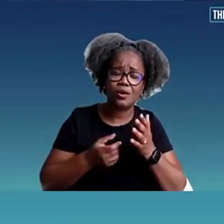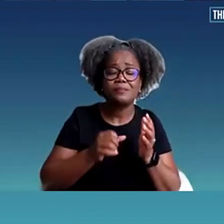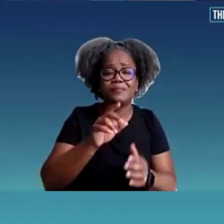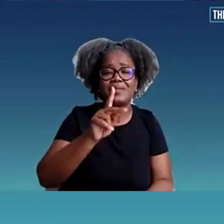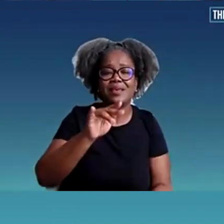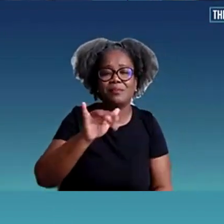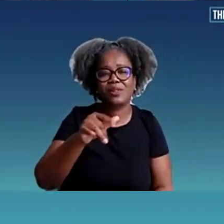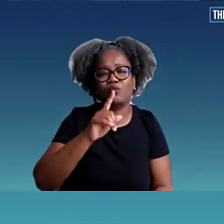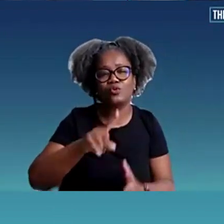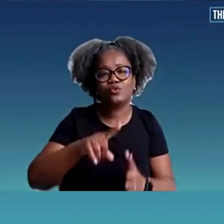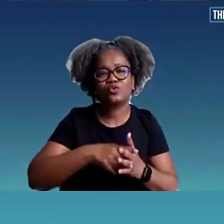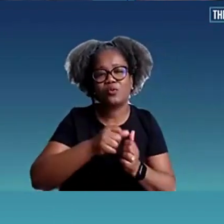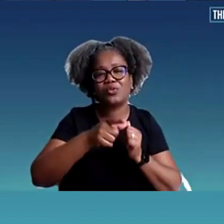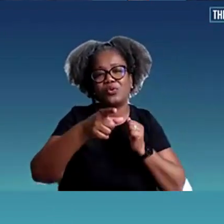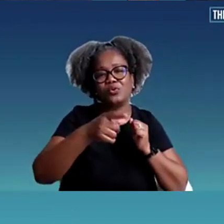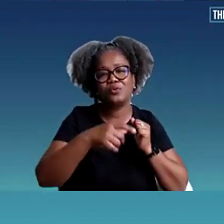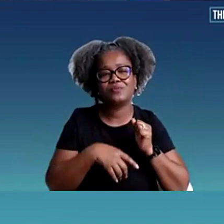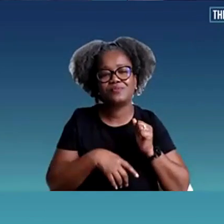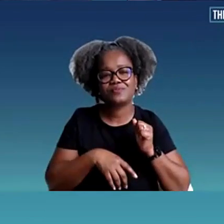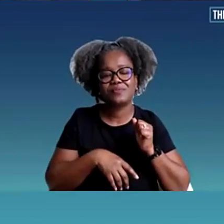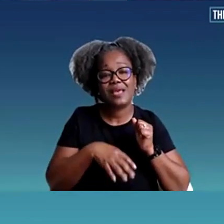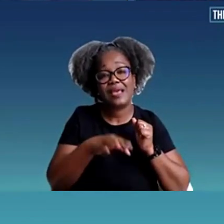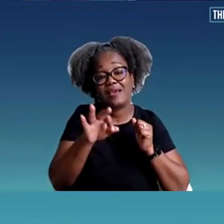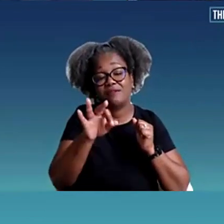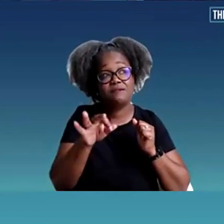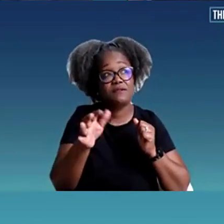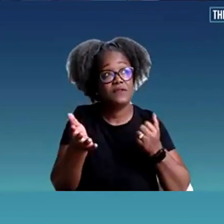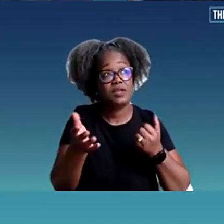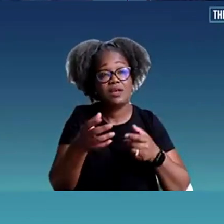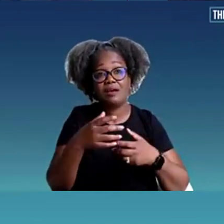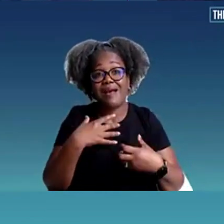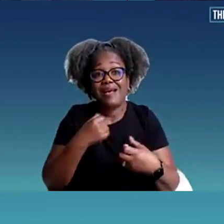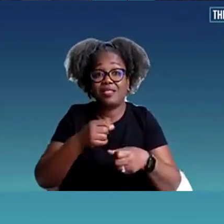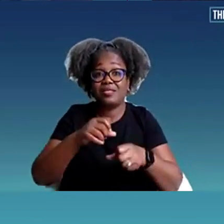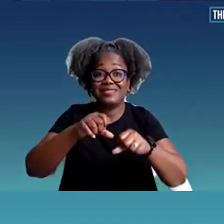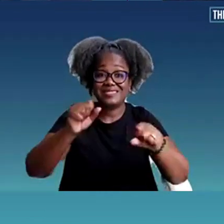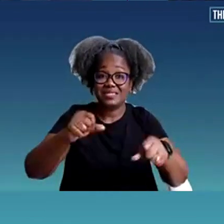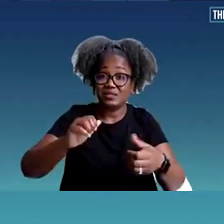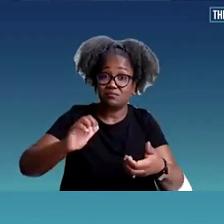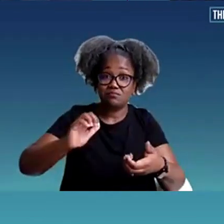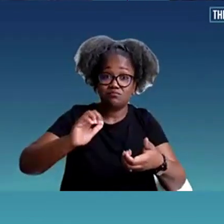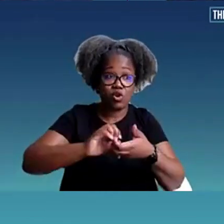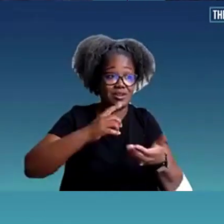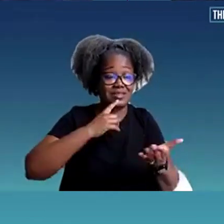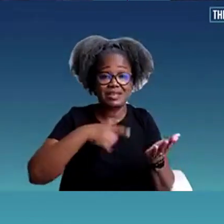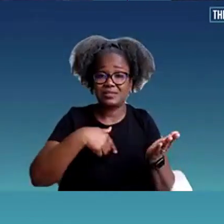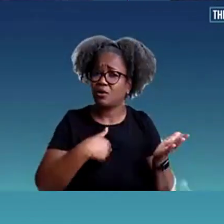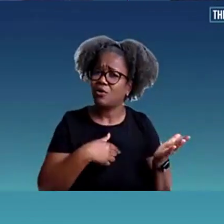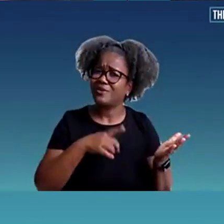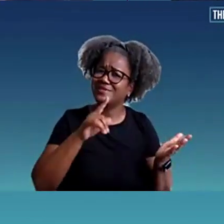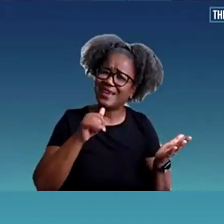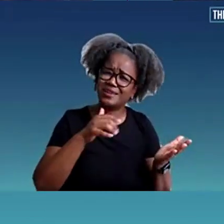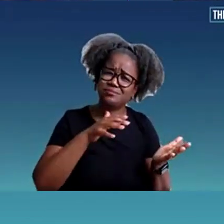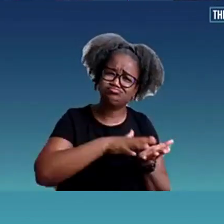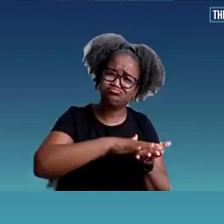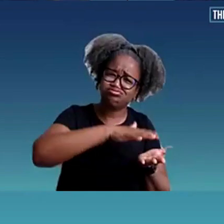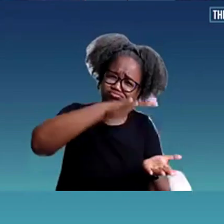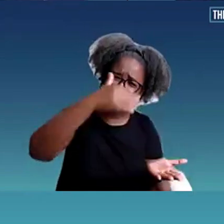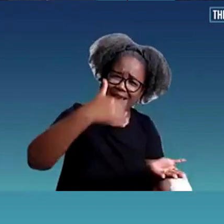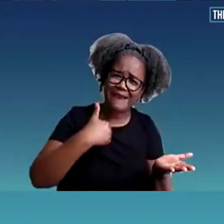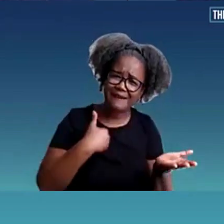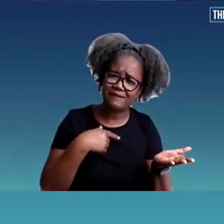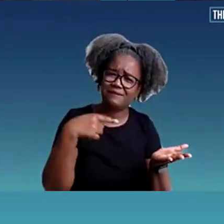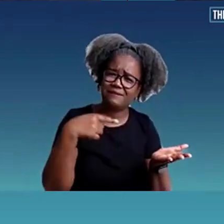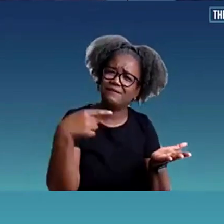community representative. Where would you, if a health system partner says, "Hey, we got plenty of data, but we are trying to, start to